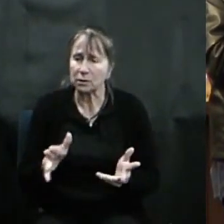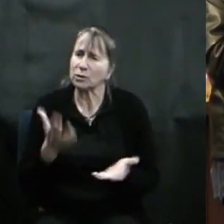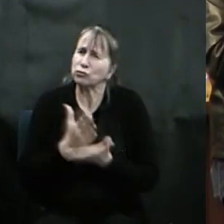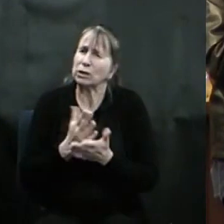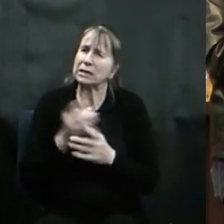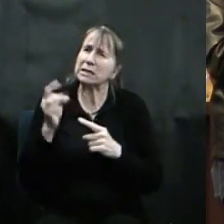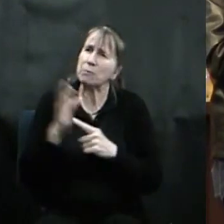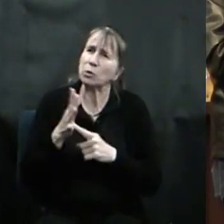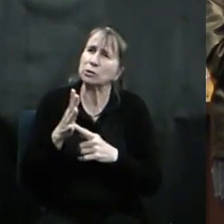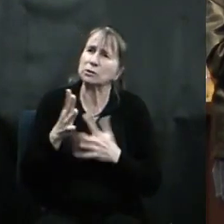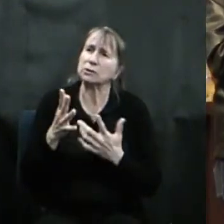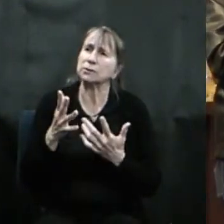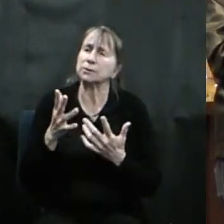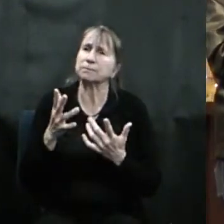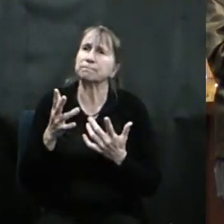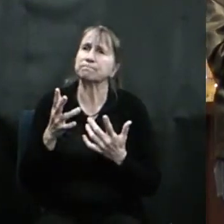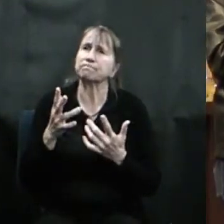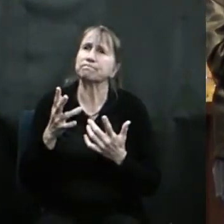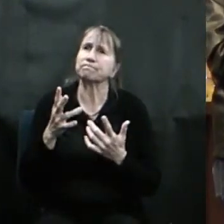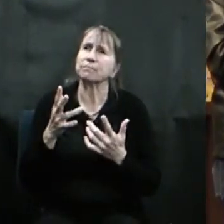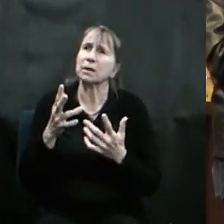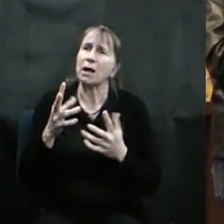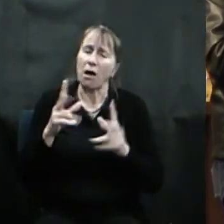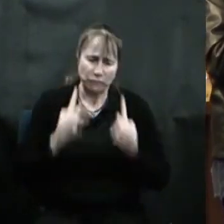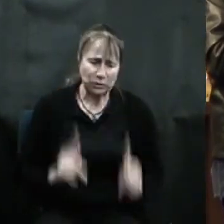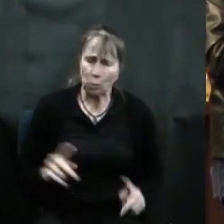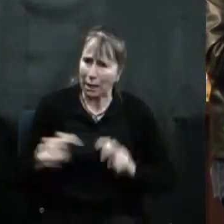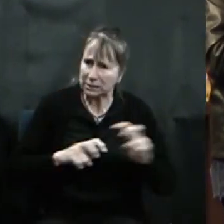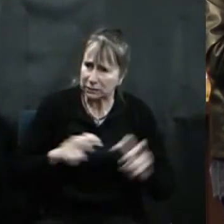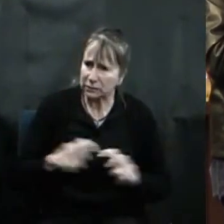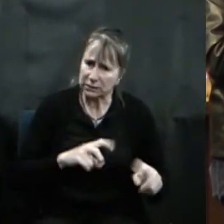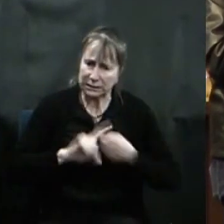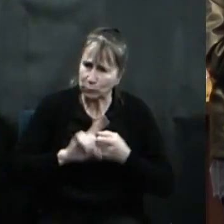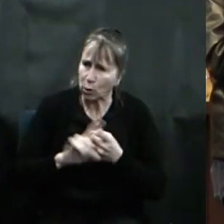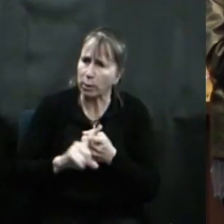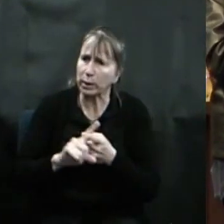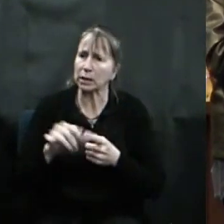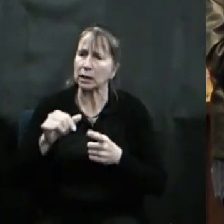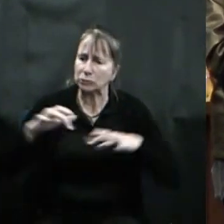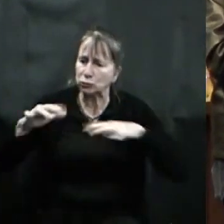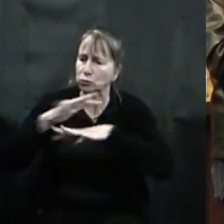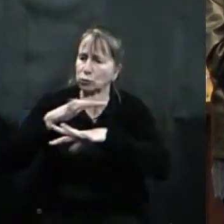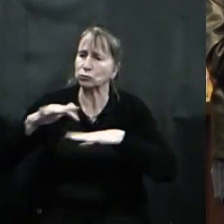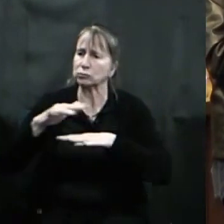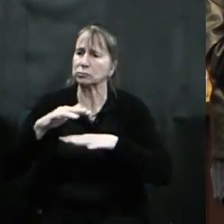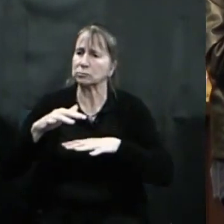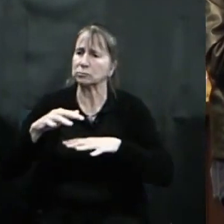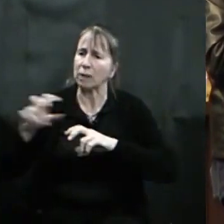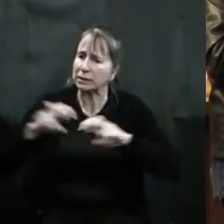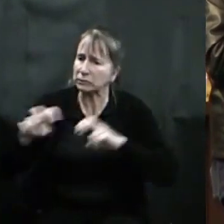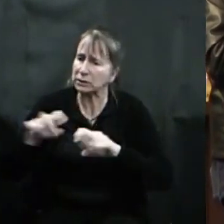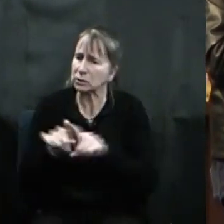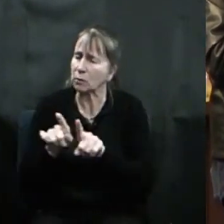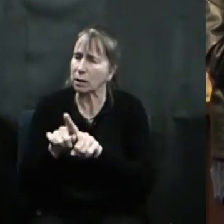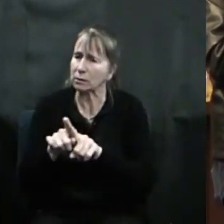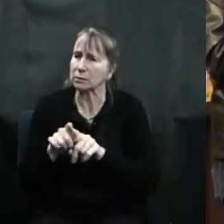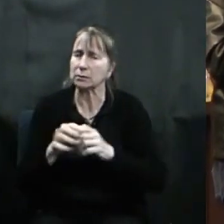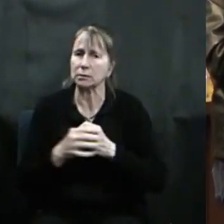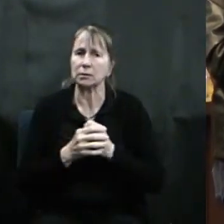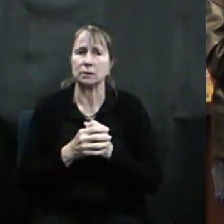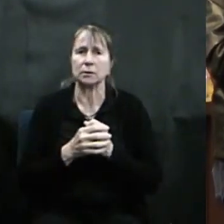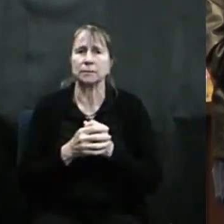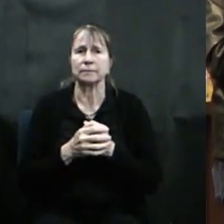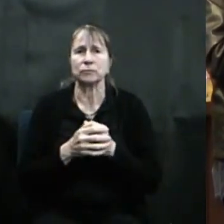important to keep up our physical activity. It gets the endorphins going. It just makes us glad and happy. But also about